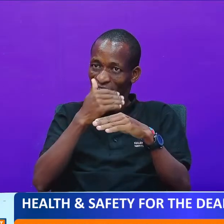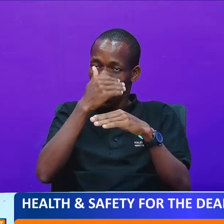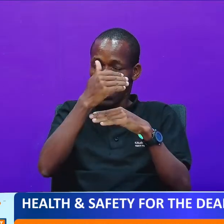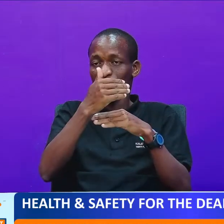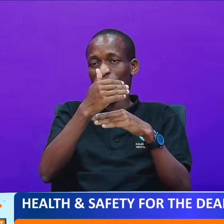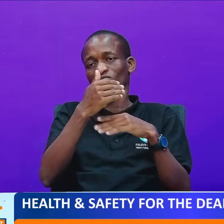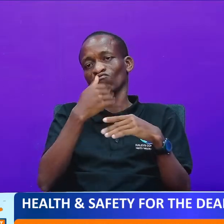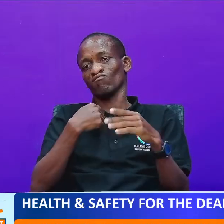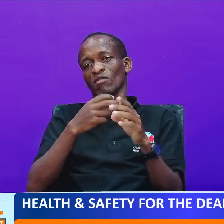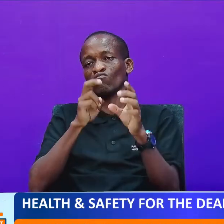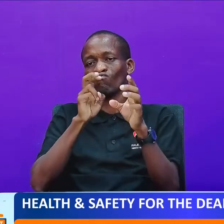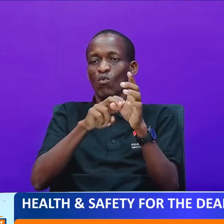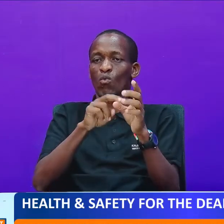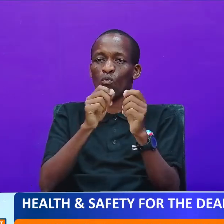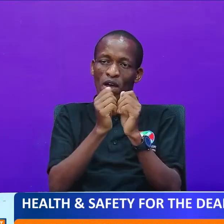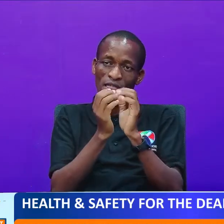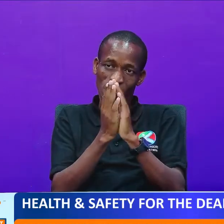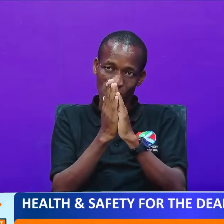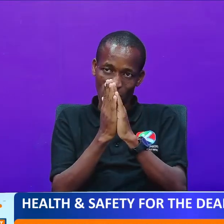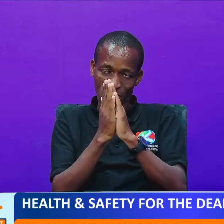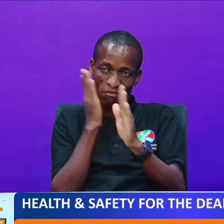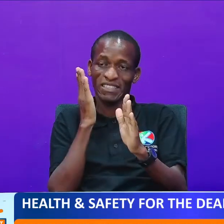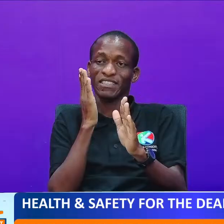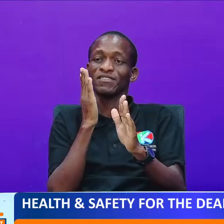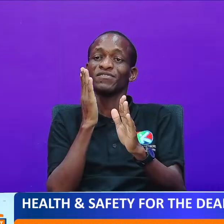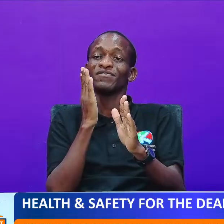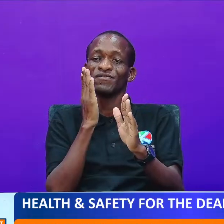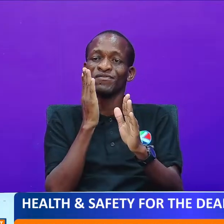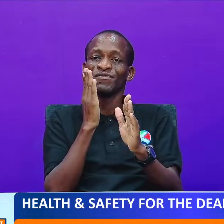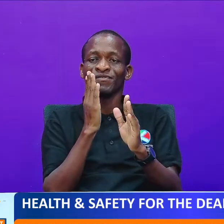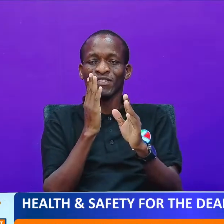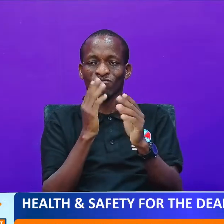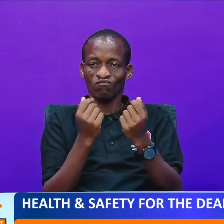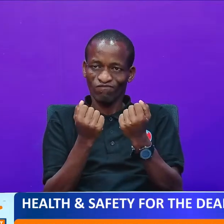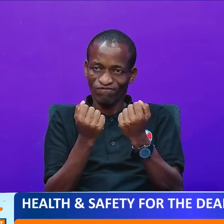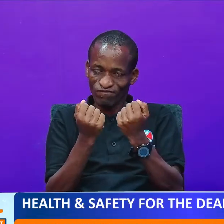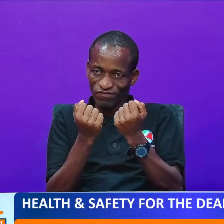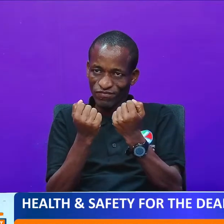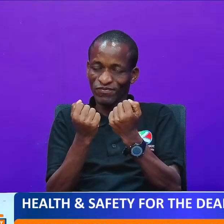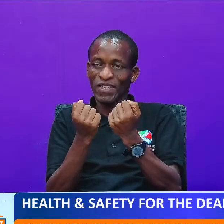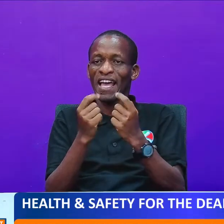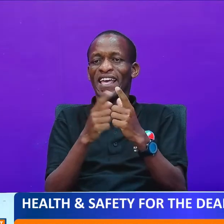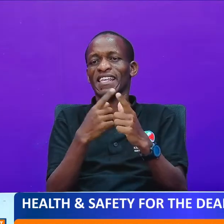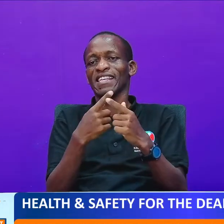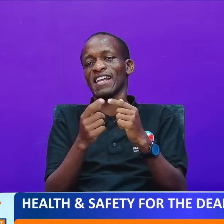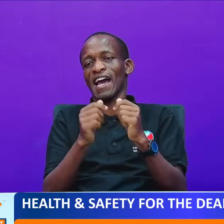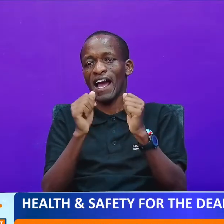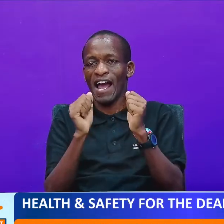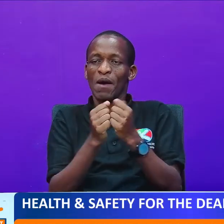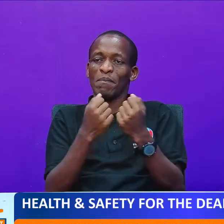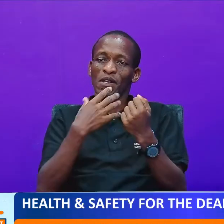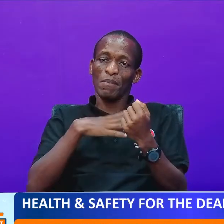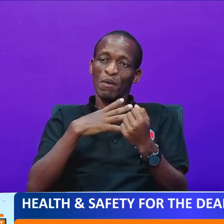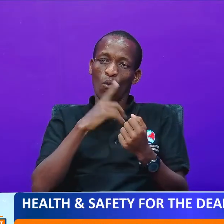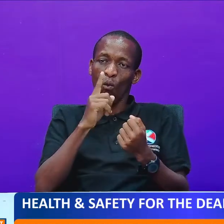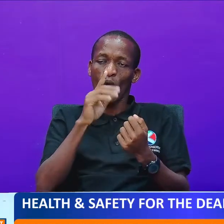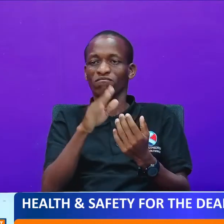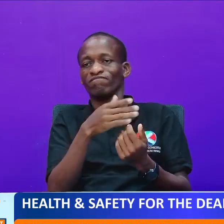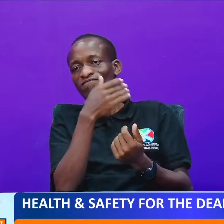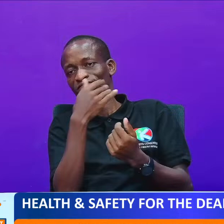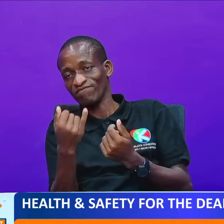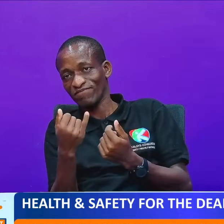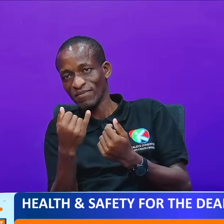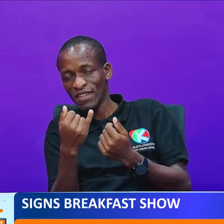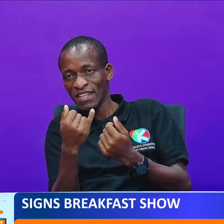they can save themselves and maybe save other people. I'll give an example that happened in